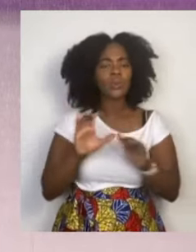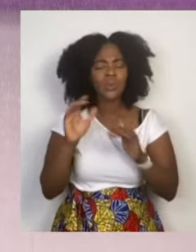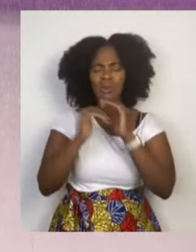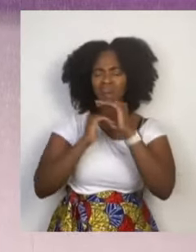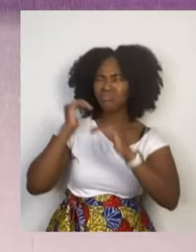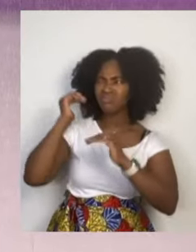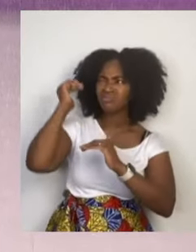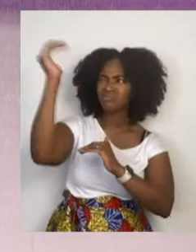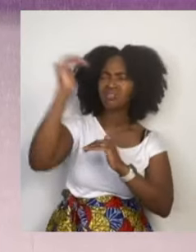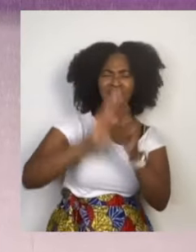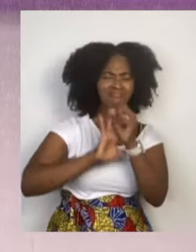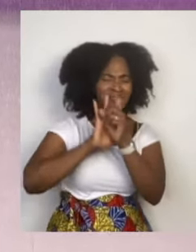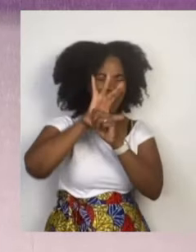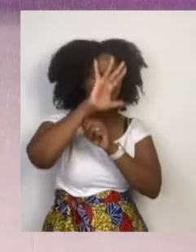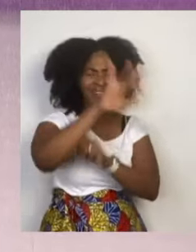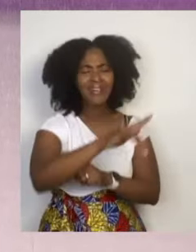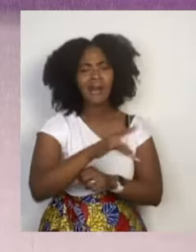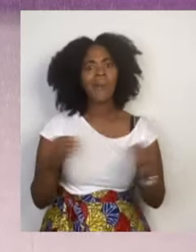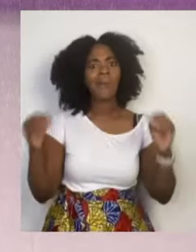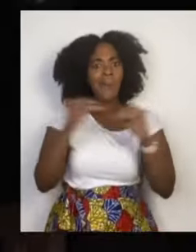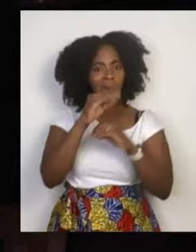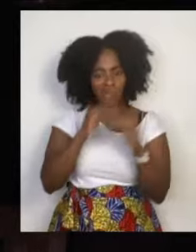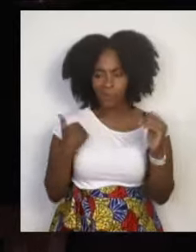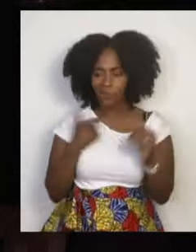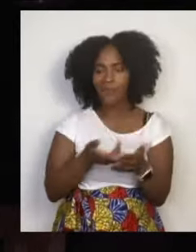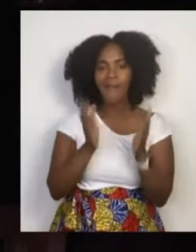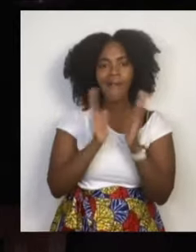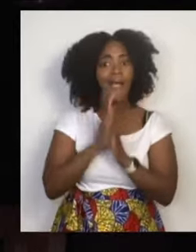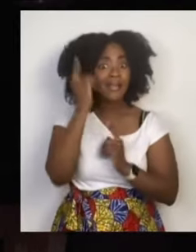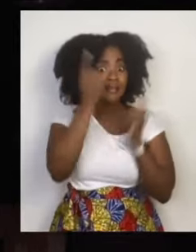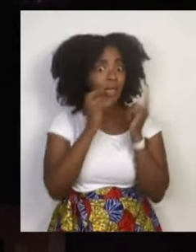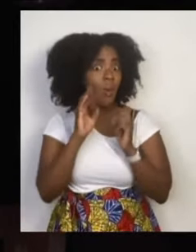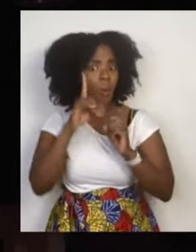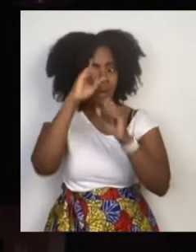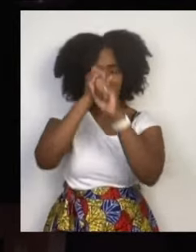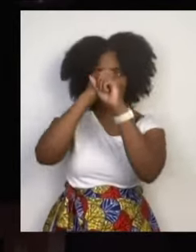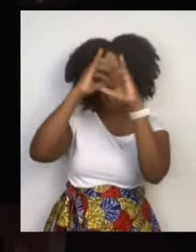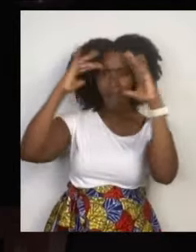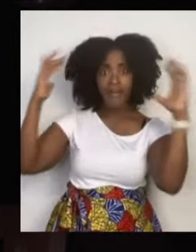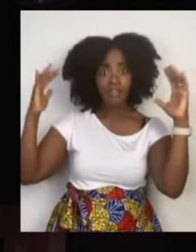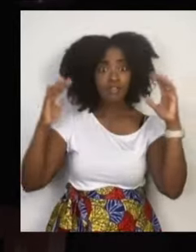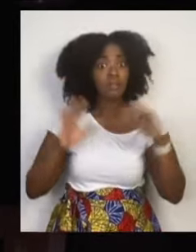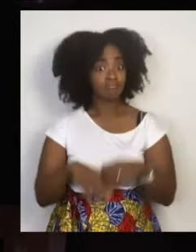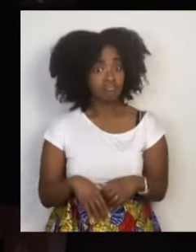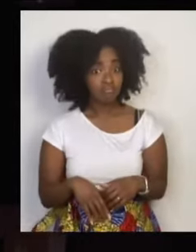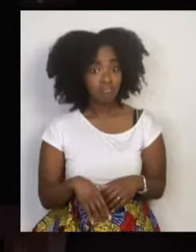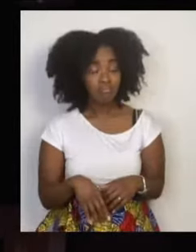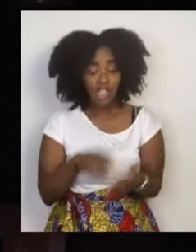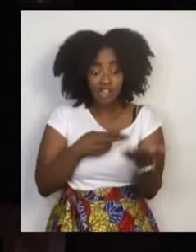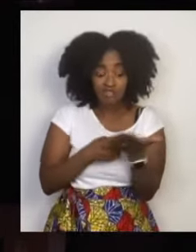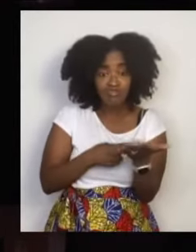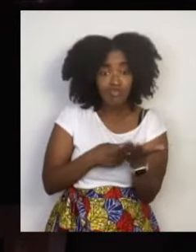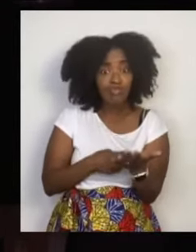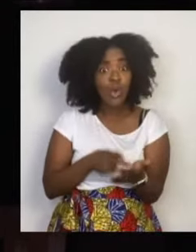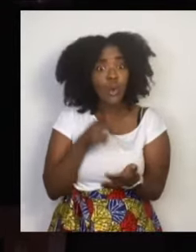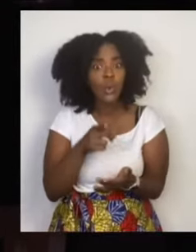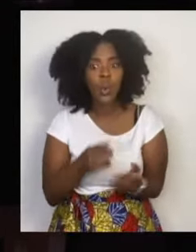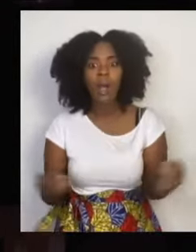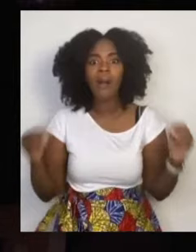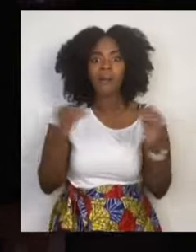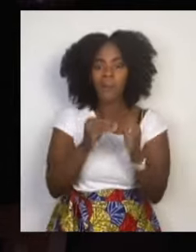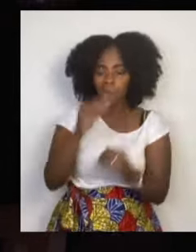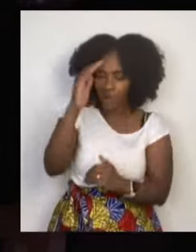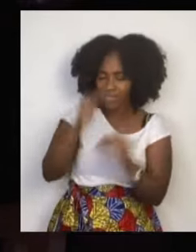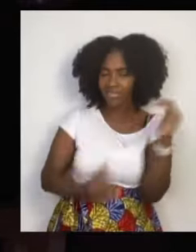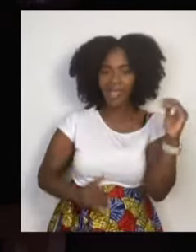think, or imagine. Here's the truth. You are more than a conqueror through Christ Jesus,